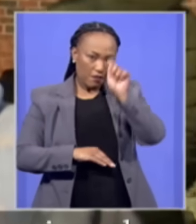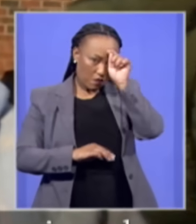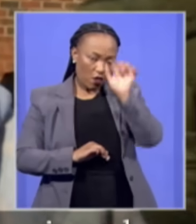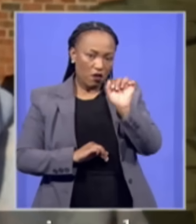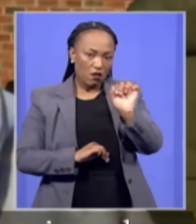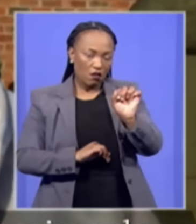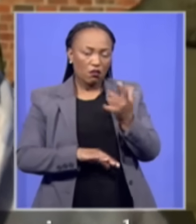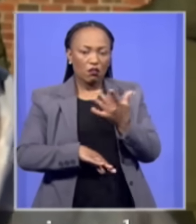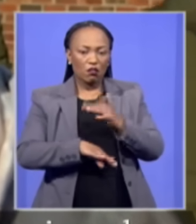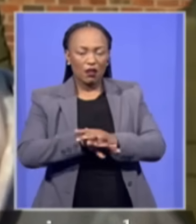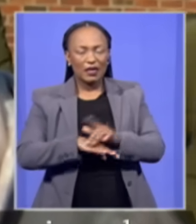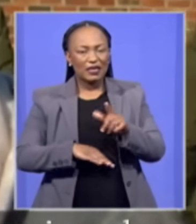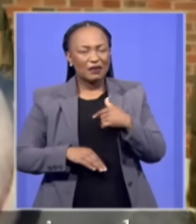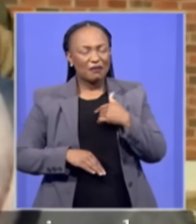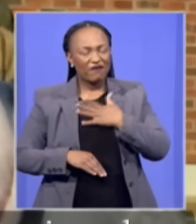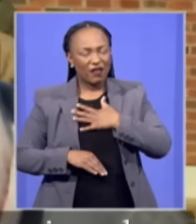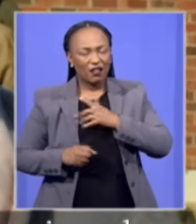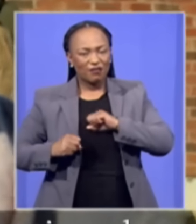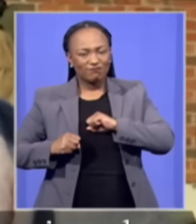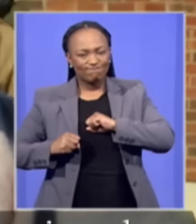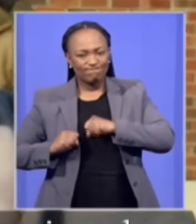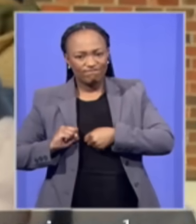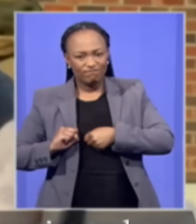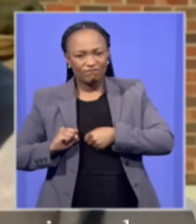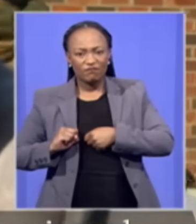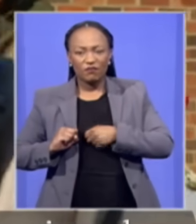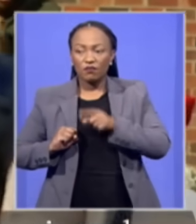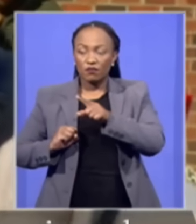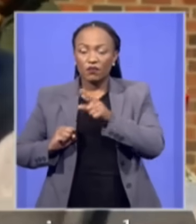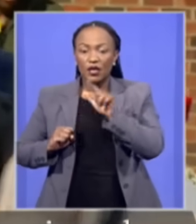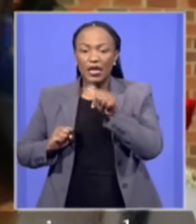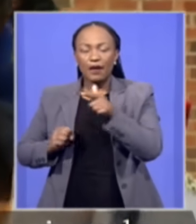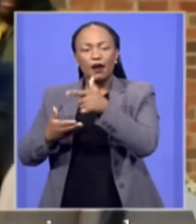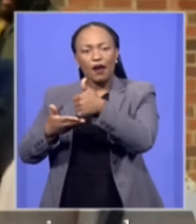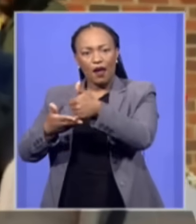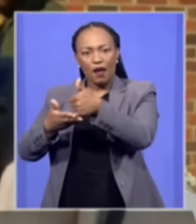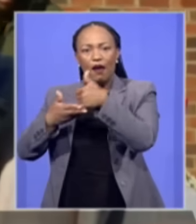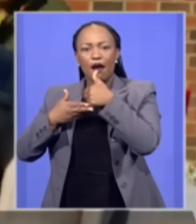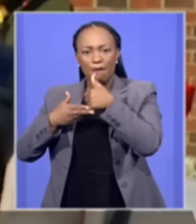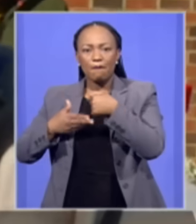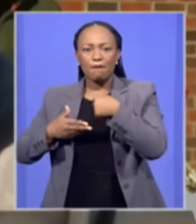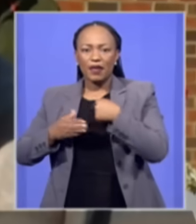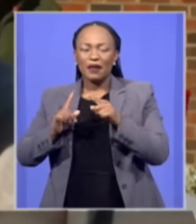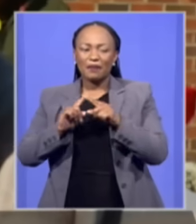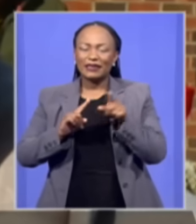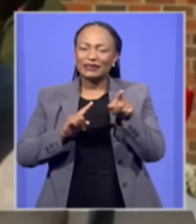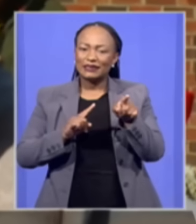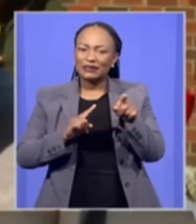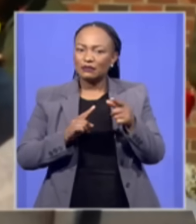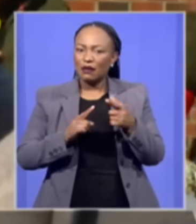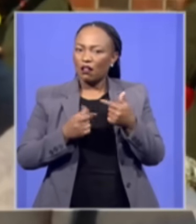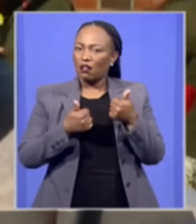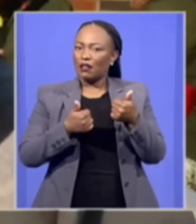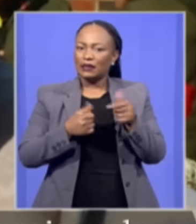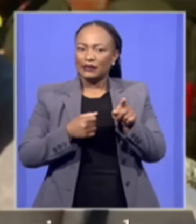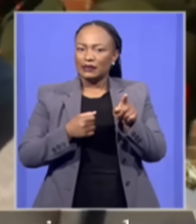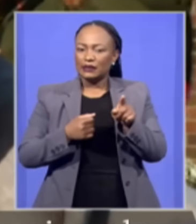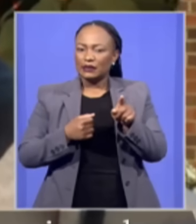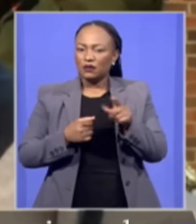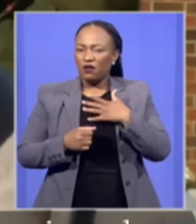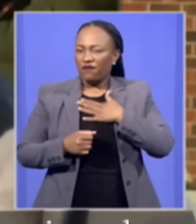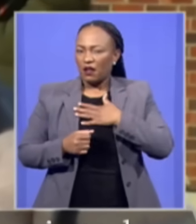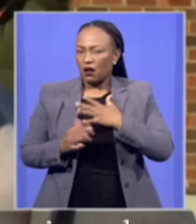nto indihlukumeza kakhulu liyoba unisindisile yena akakwazi ukuhlanguleka. Ikuphatha njani ma